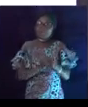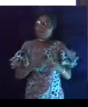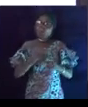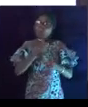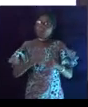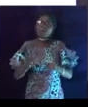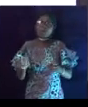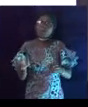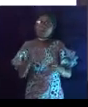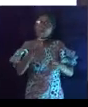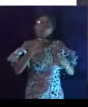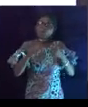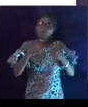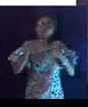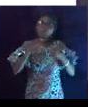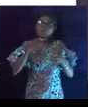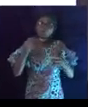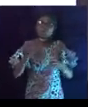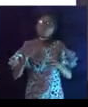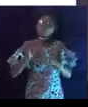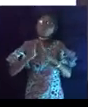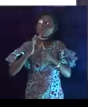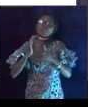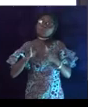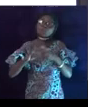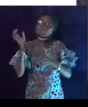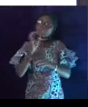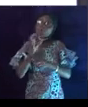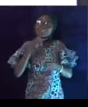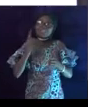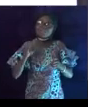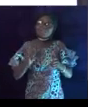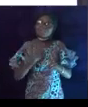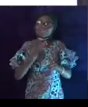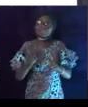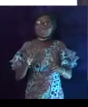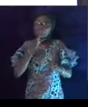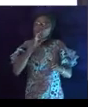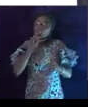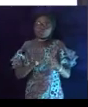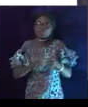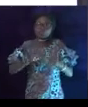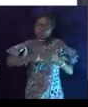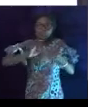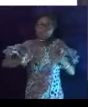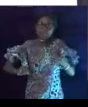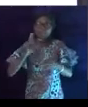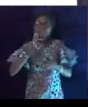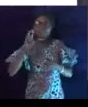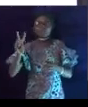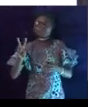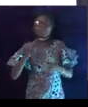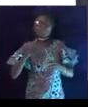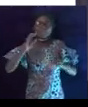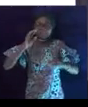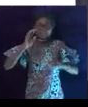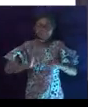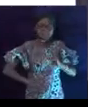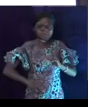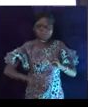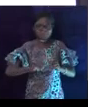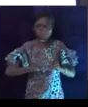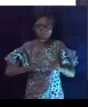the first thing will be to subtract. When you now finish subtracting, whatever you get, you must remember to multiply it